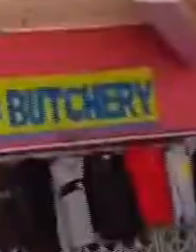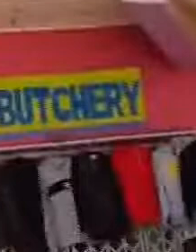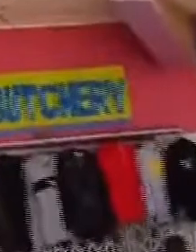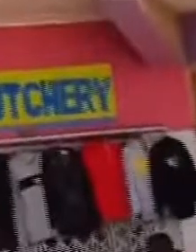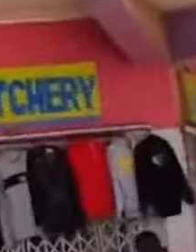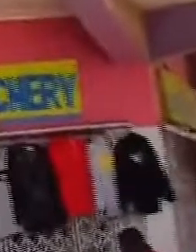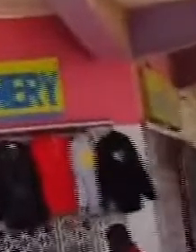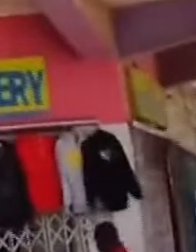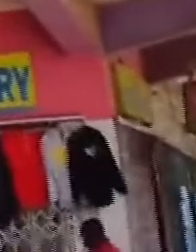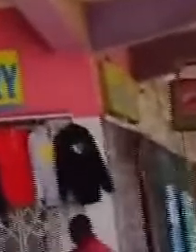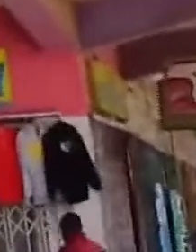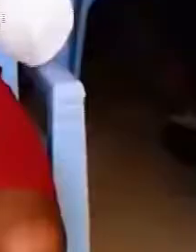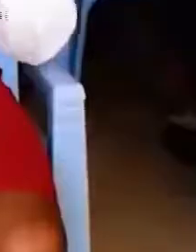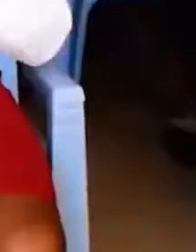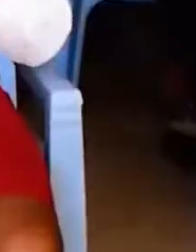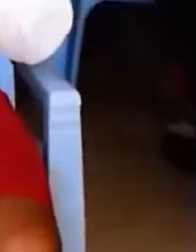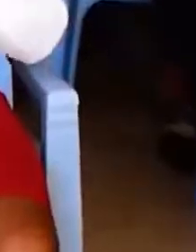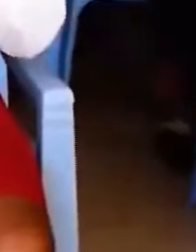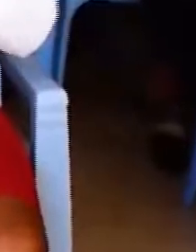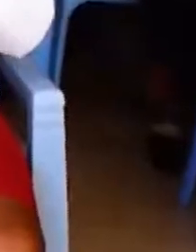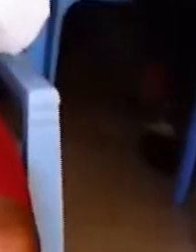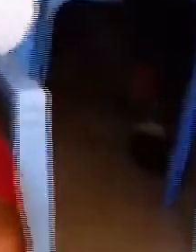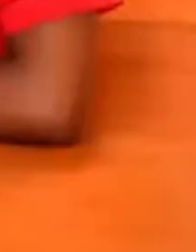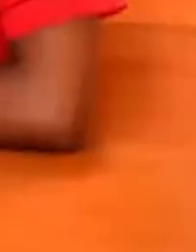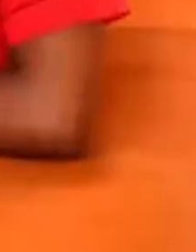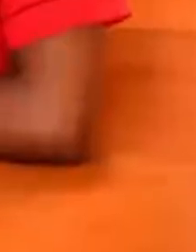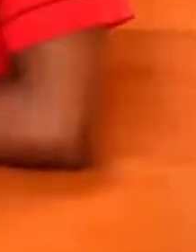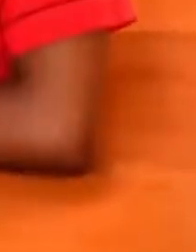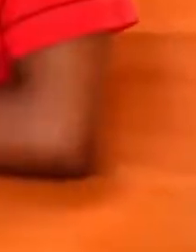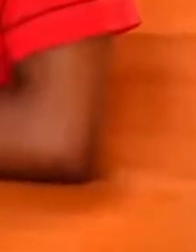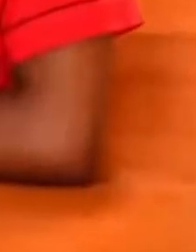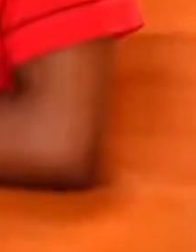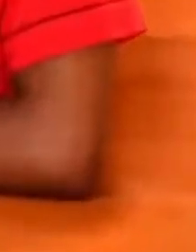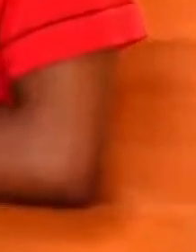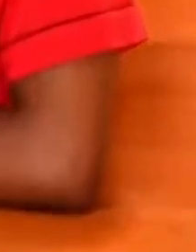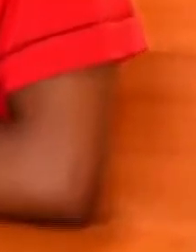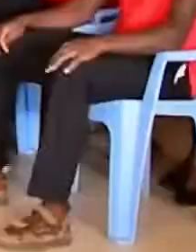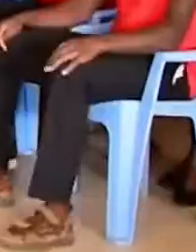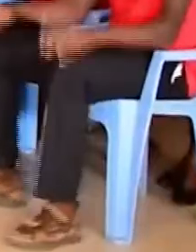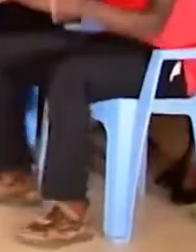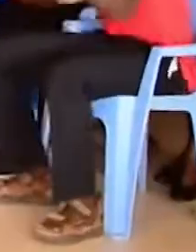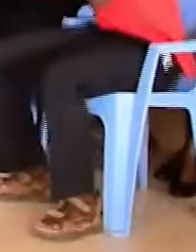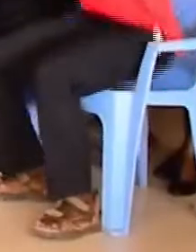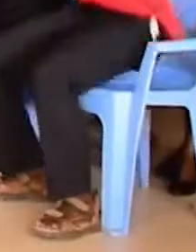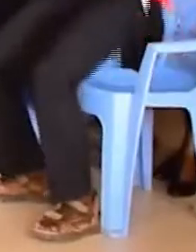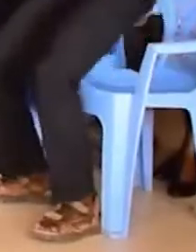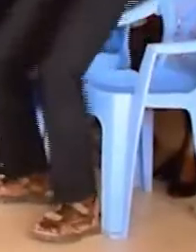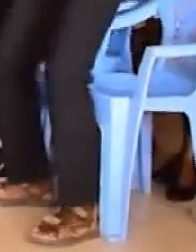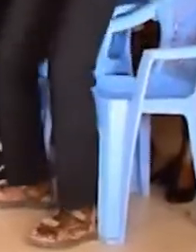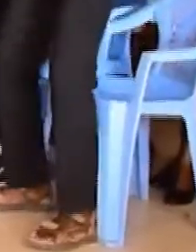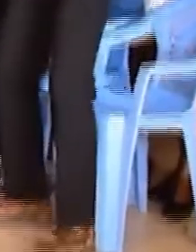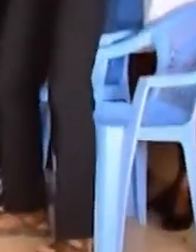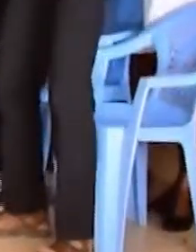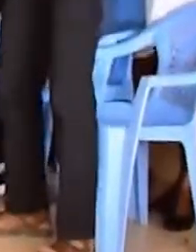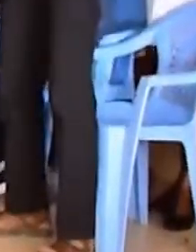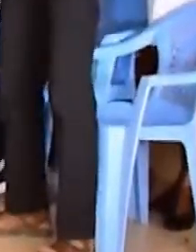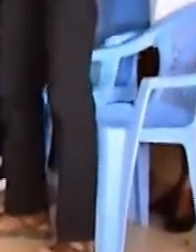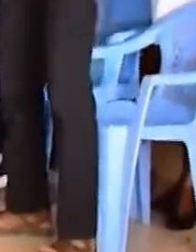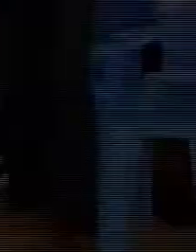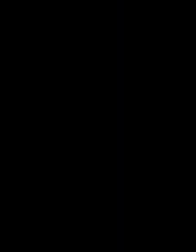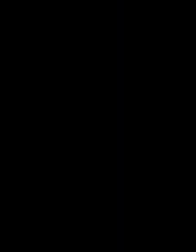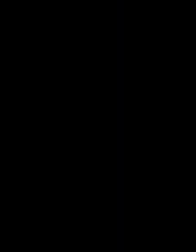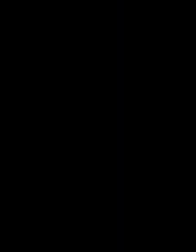overflowtech.oti@gmail.com. Overflow College of Hairdressing and Beauty Therapy. Learn with professionals and be a professional.